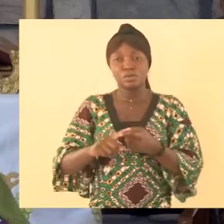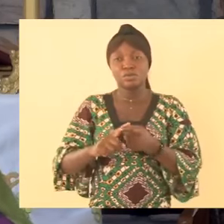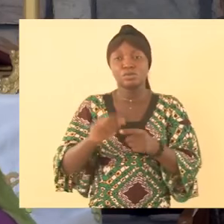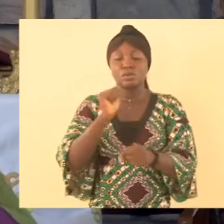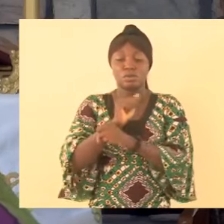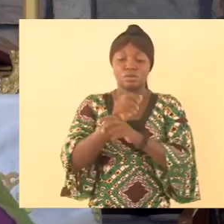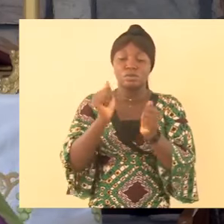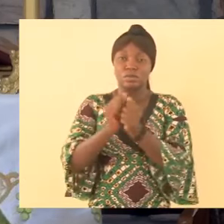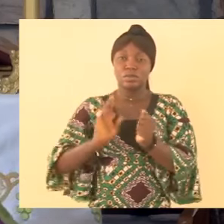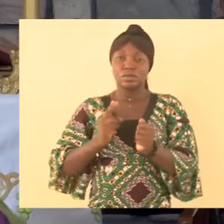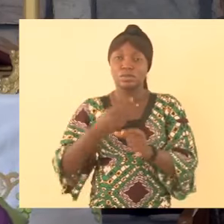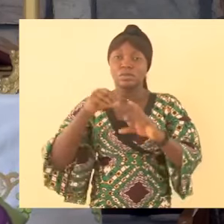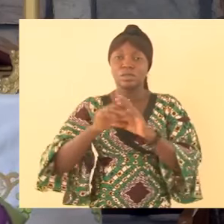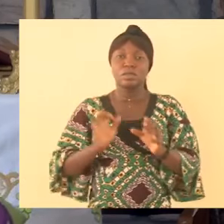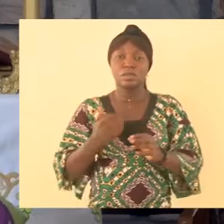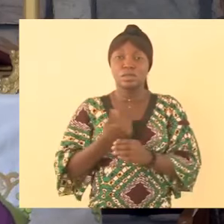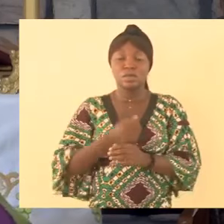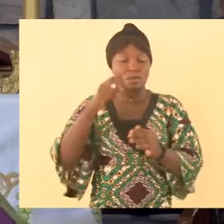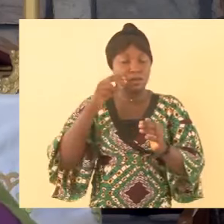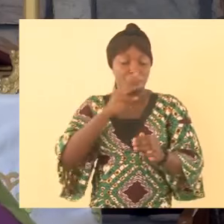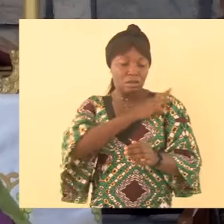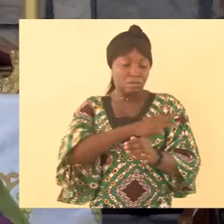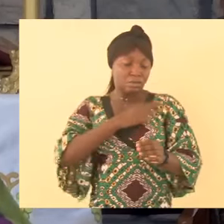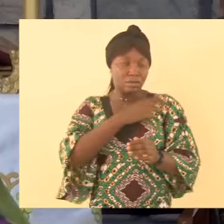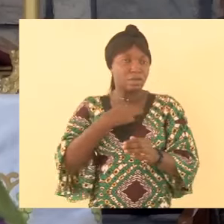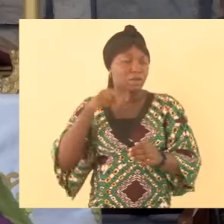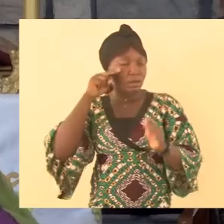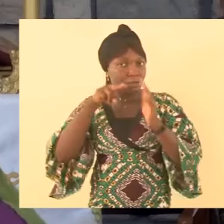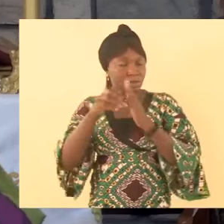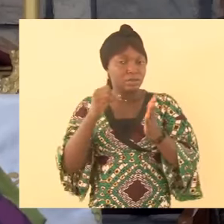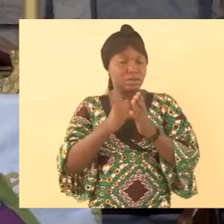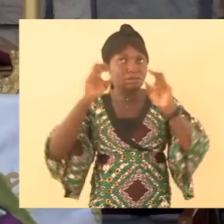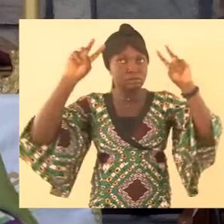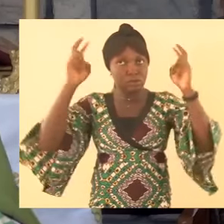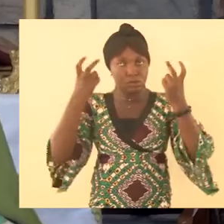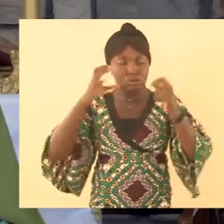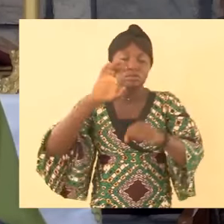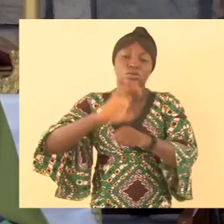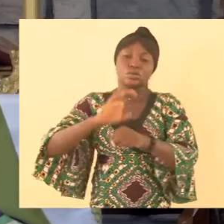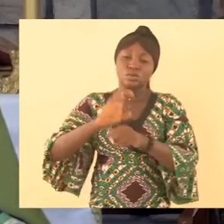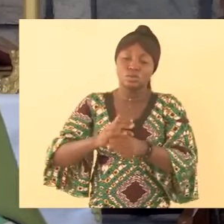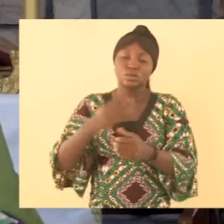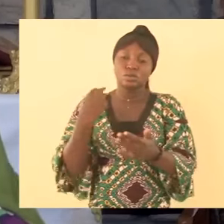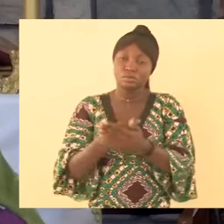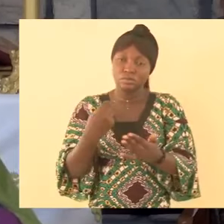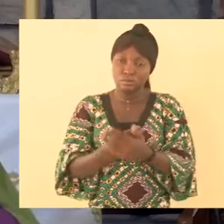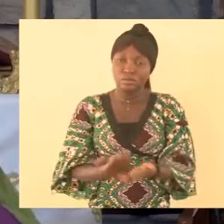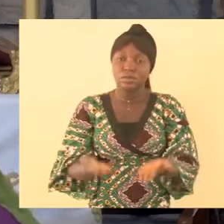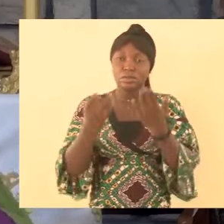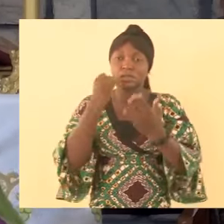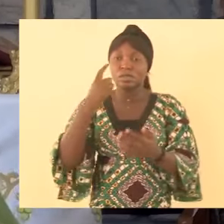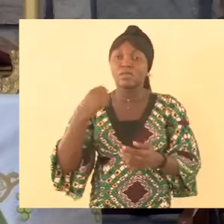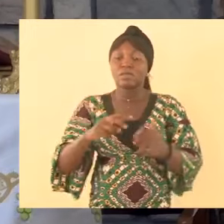opportunity to participate with us in our vision and mission. He says, quote, church